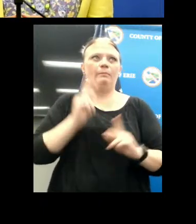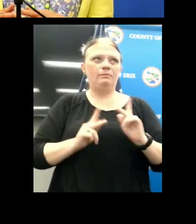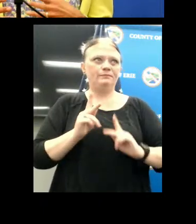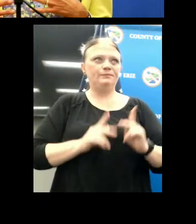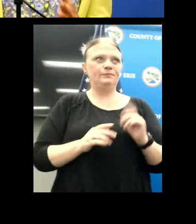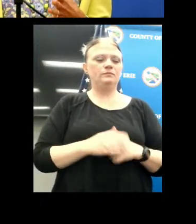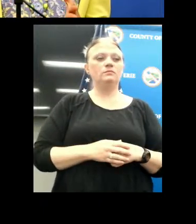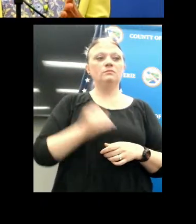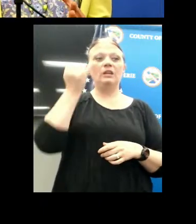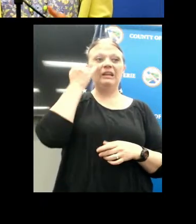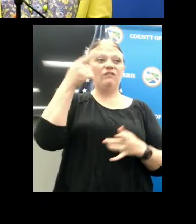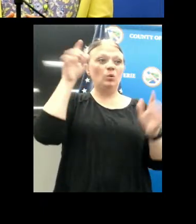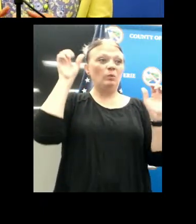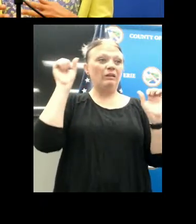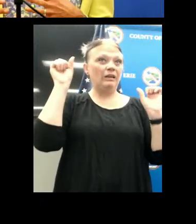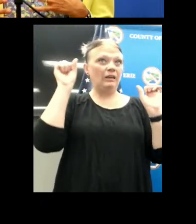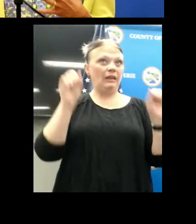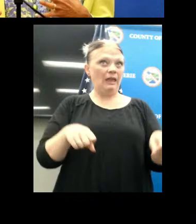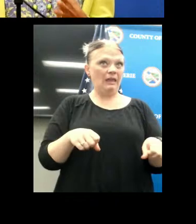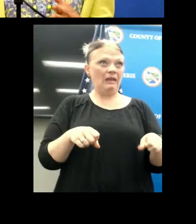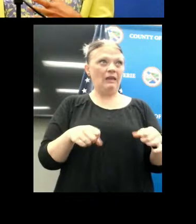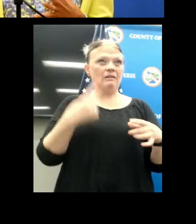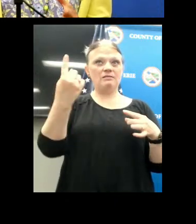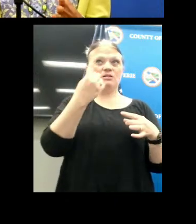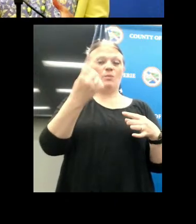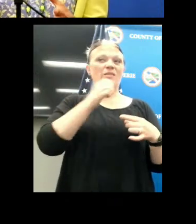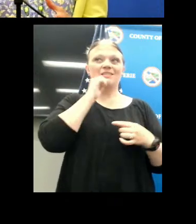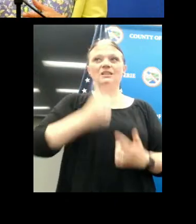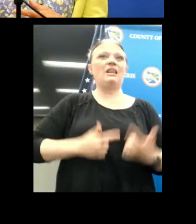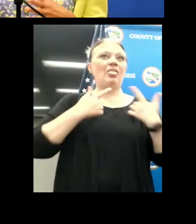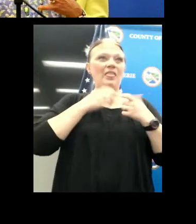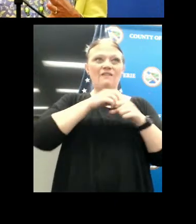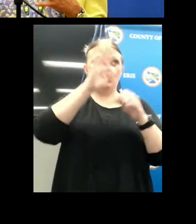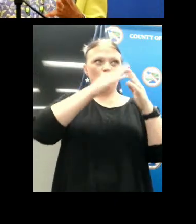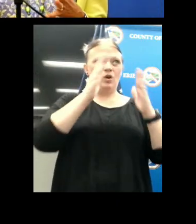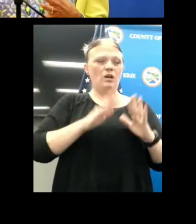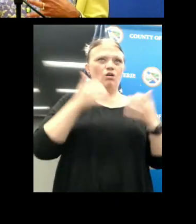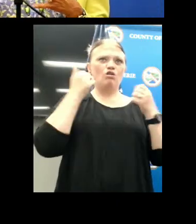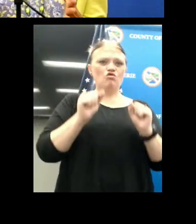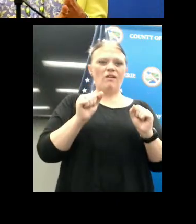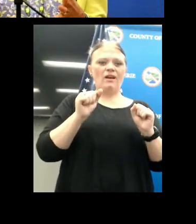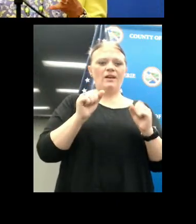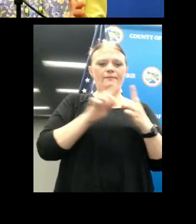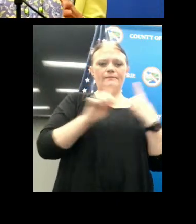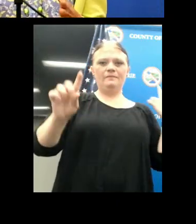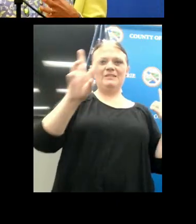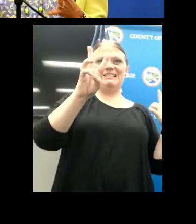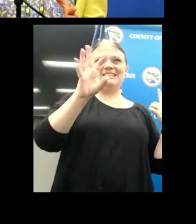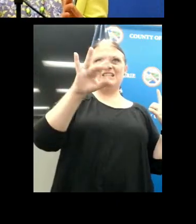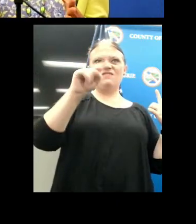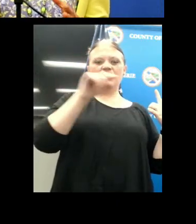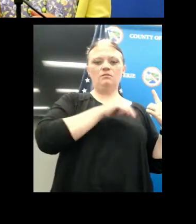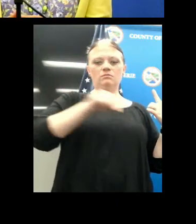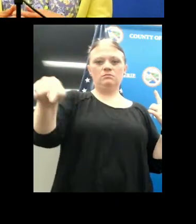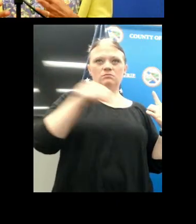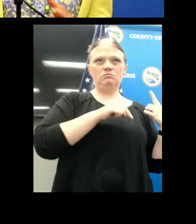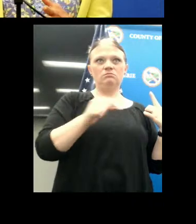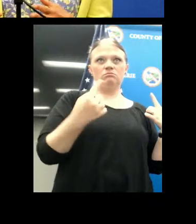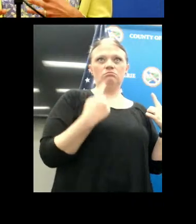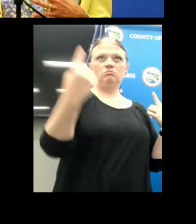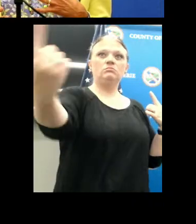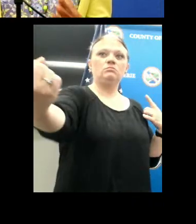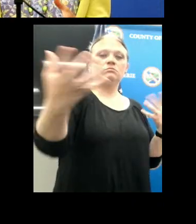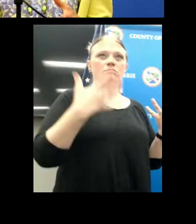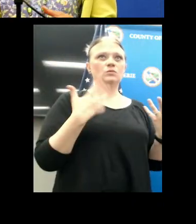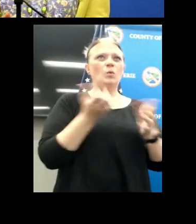sure that if you can, if it's somebody who's not living in your home, try to stay 6 feet apart from them or more. So again,